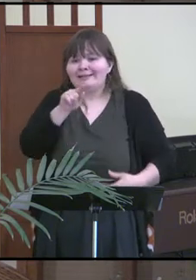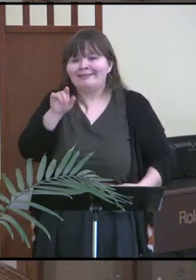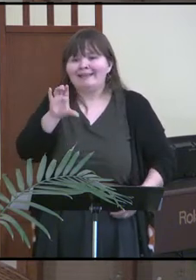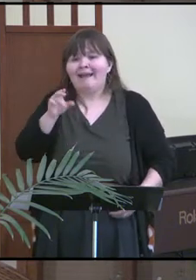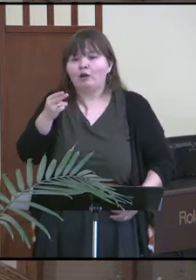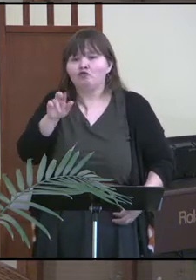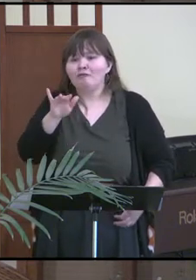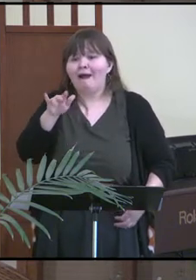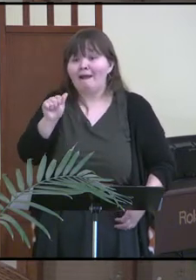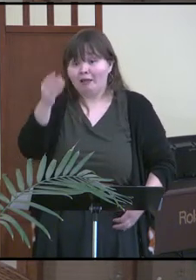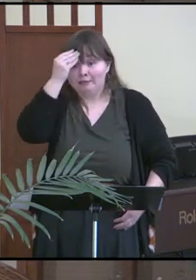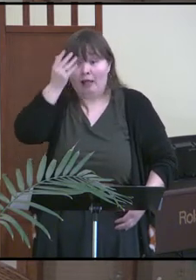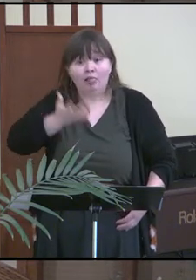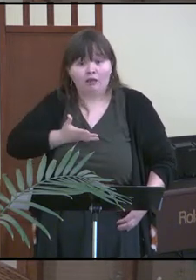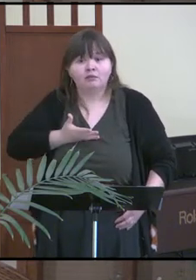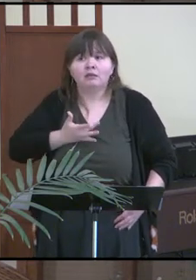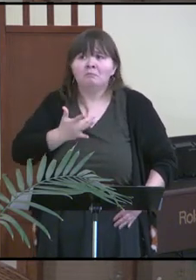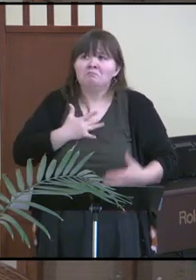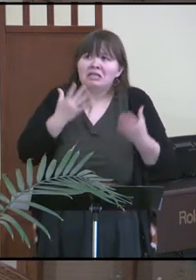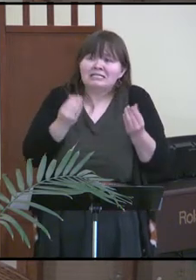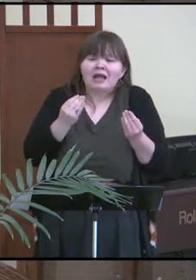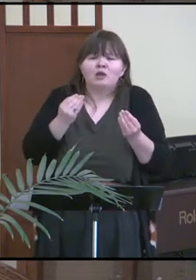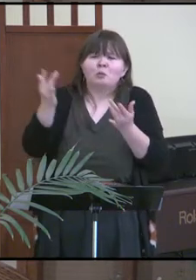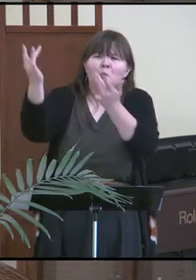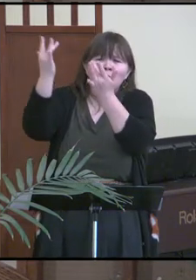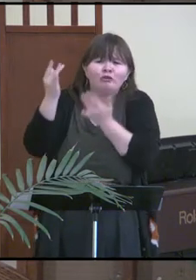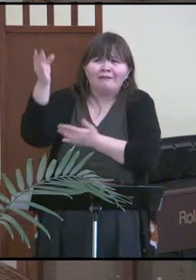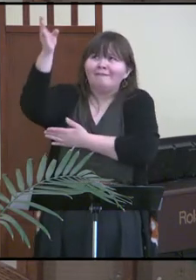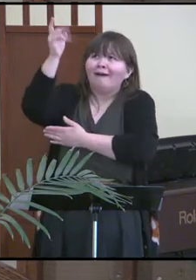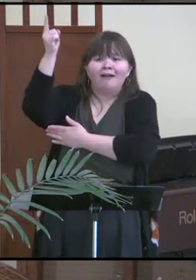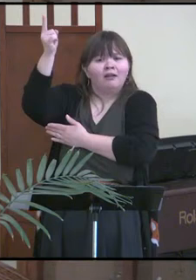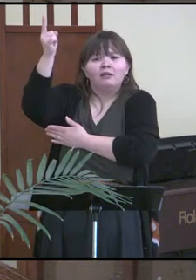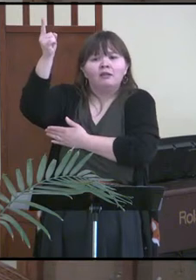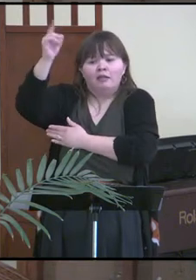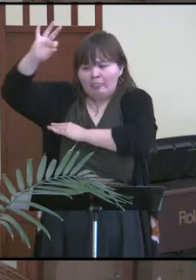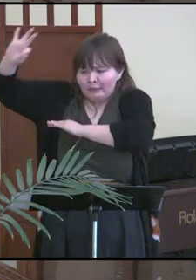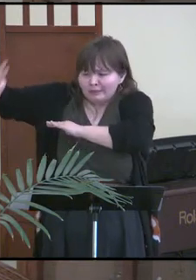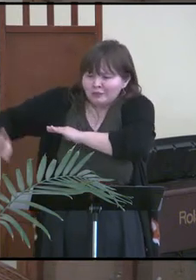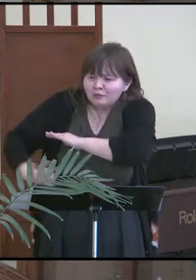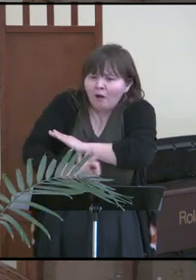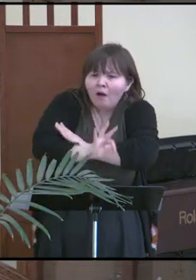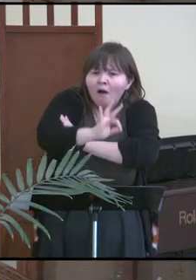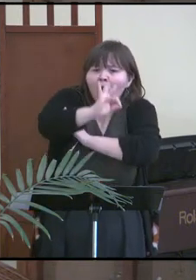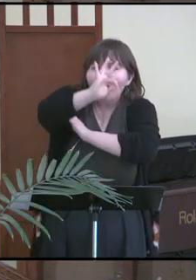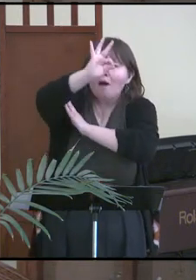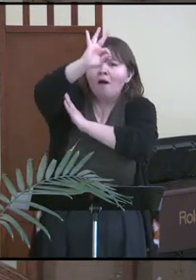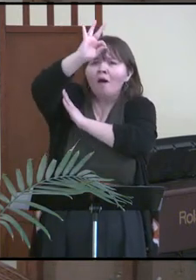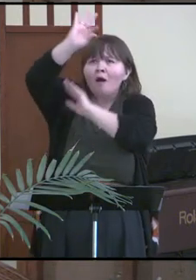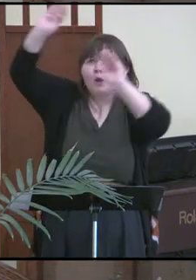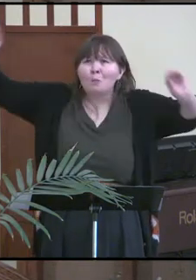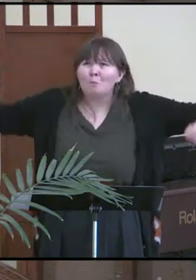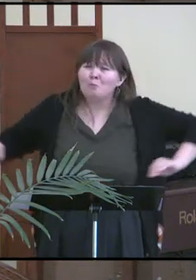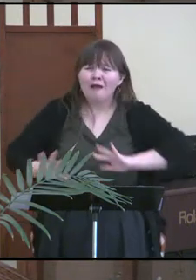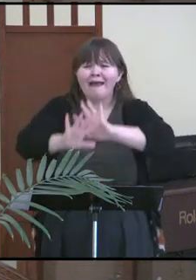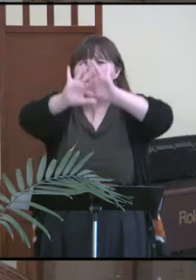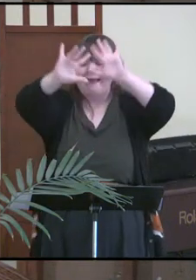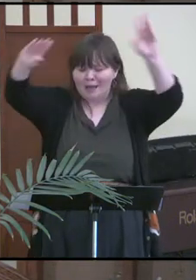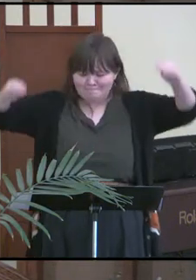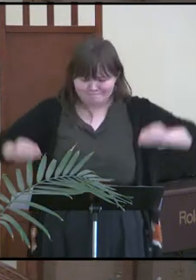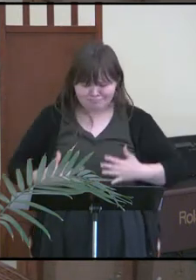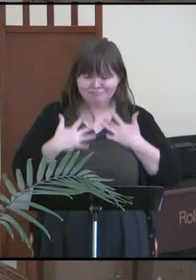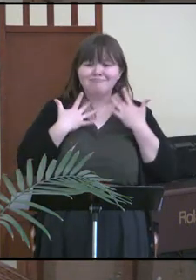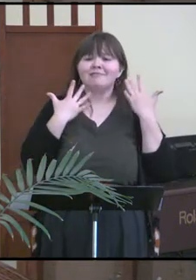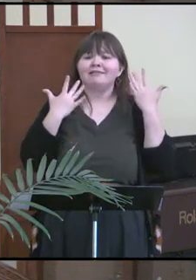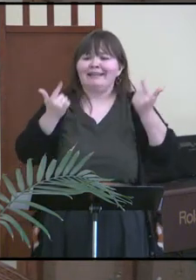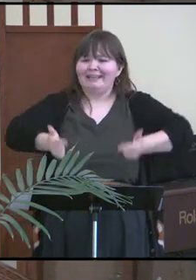us, by the tender mercy of our God, the dawn from on high will break upon us to